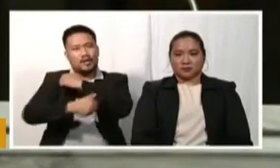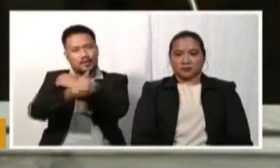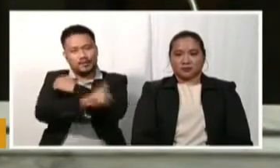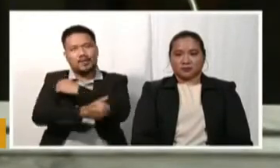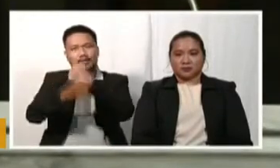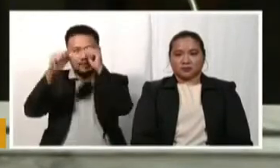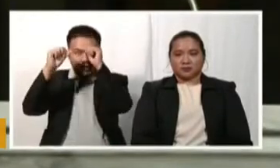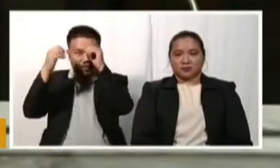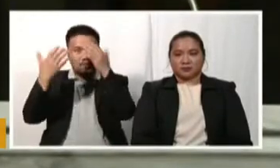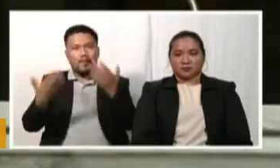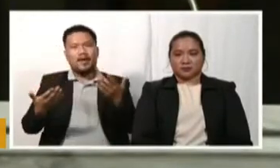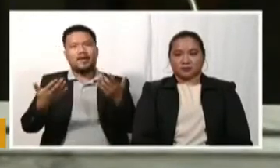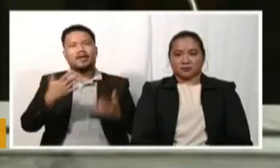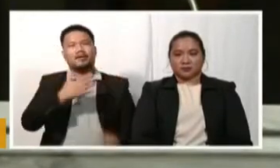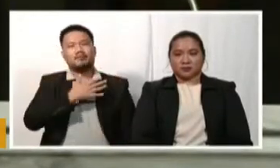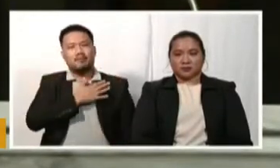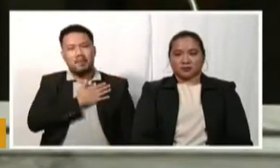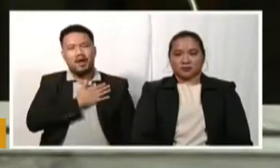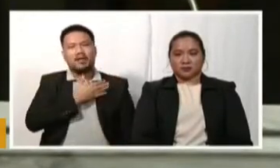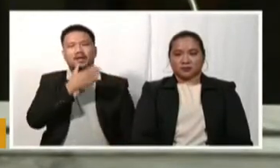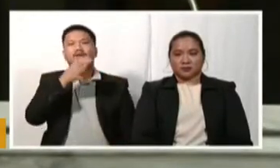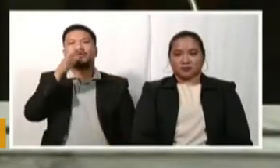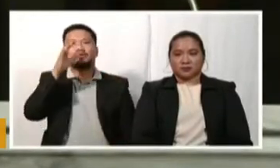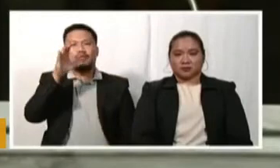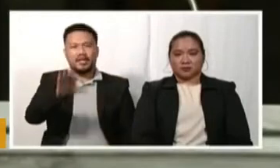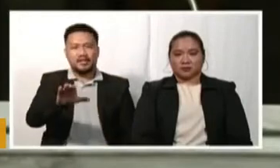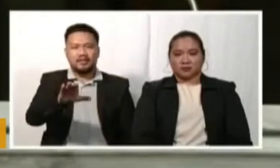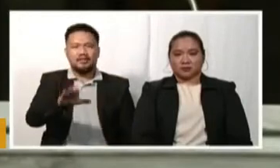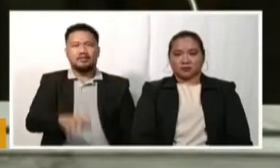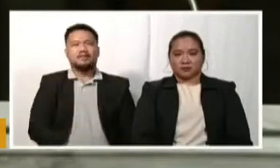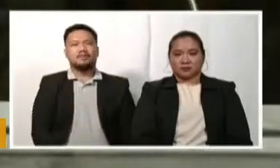obeyed my command."